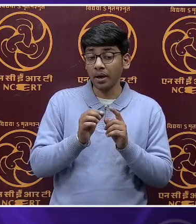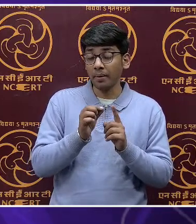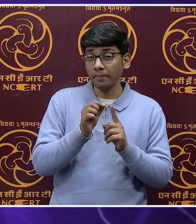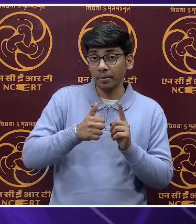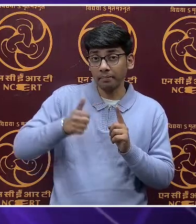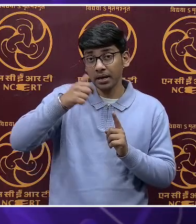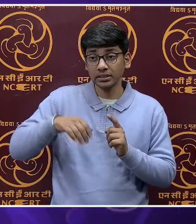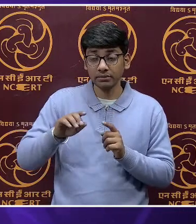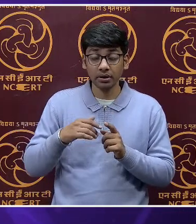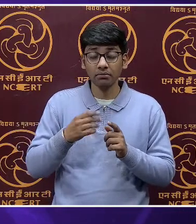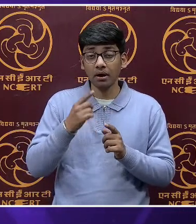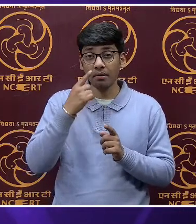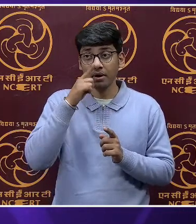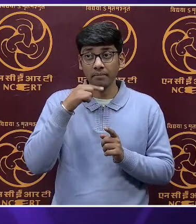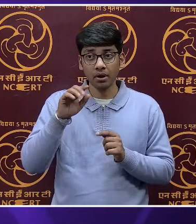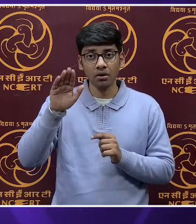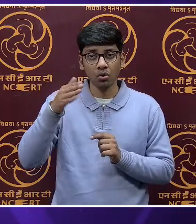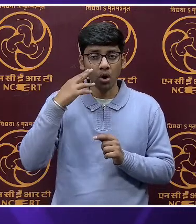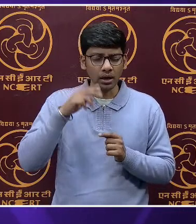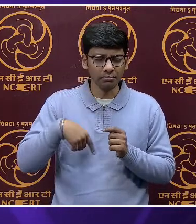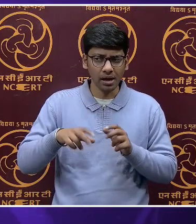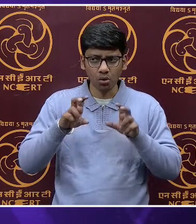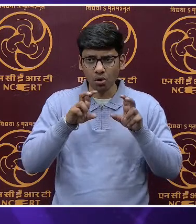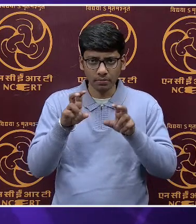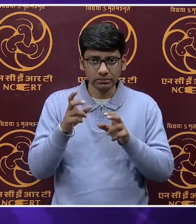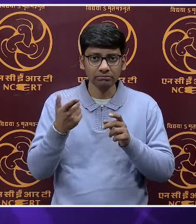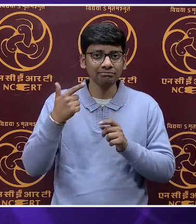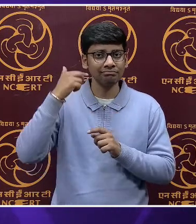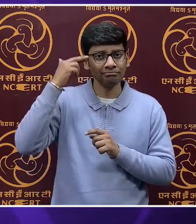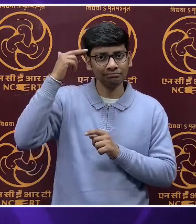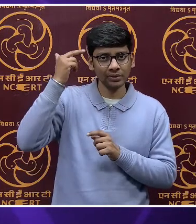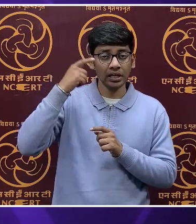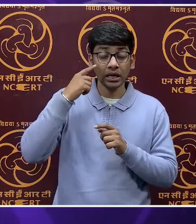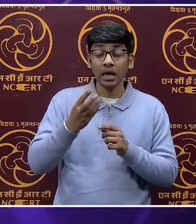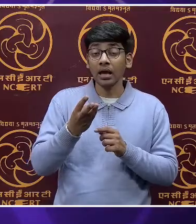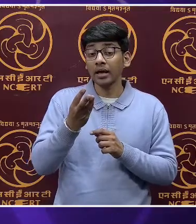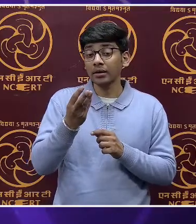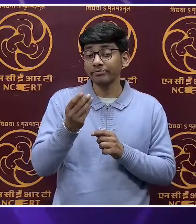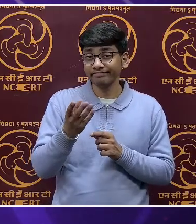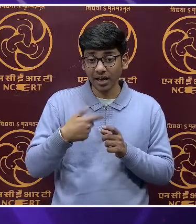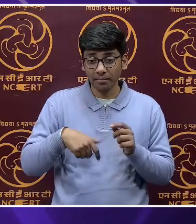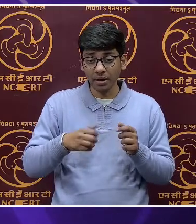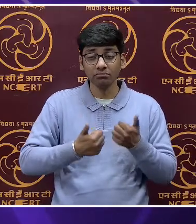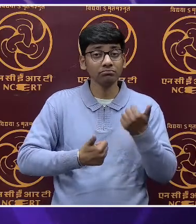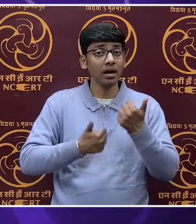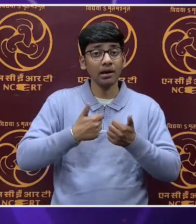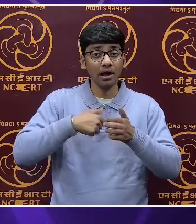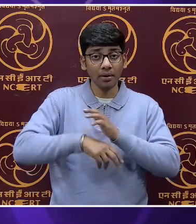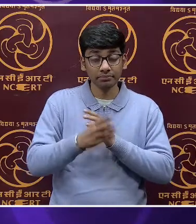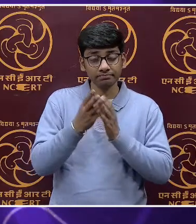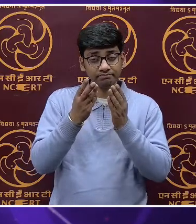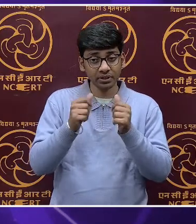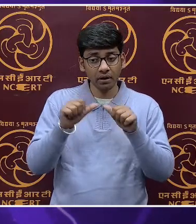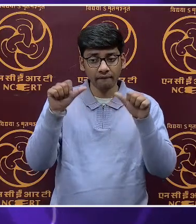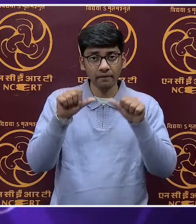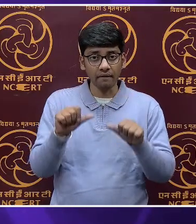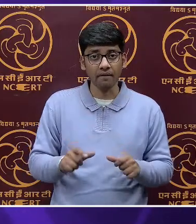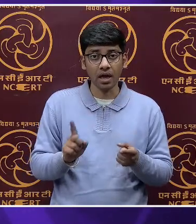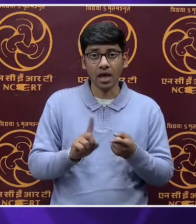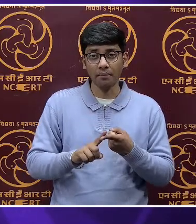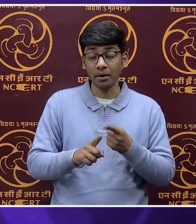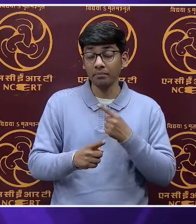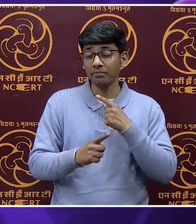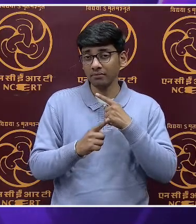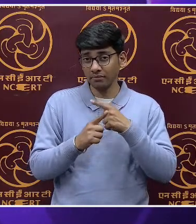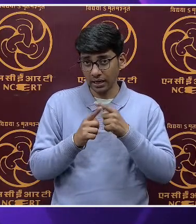and tells her that we have been observing Evelyn's grade have been deteriorating and we would like you to see her a specialist,